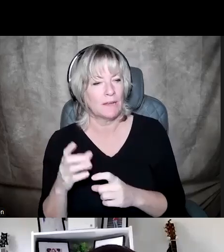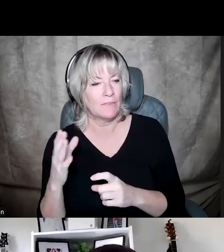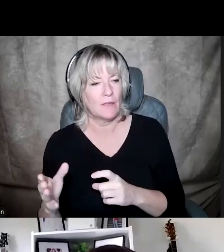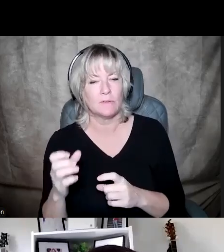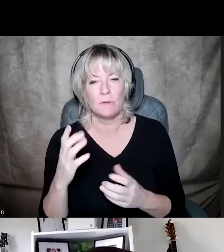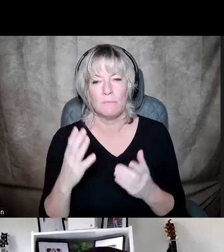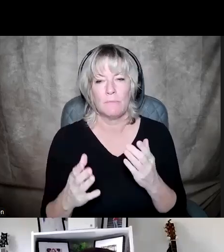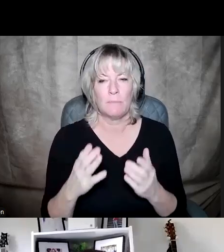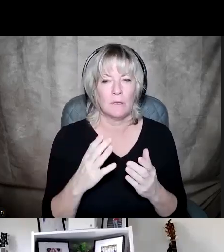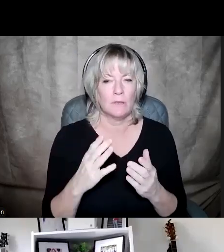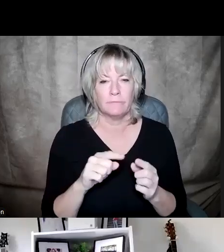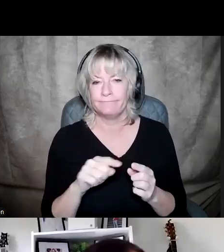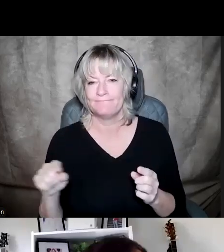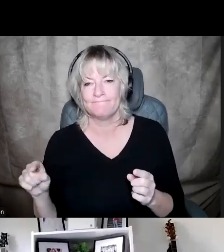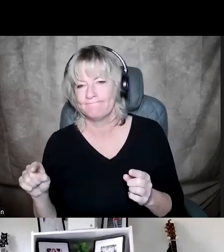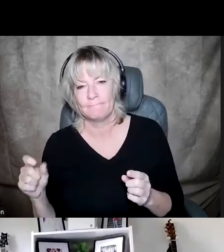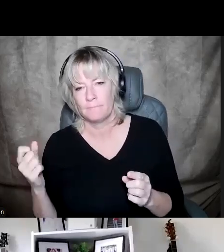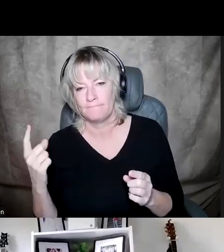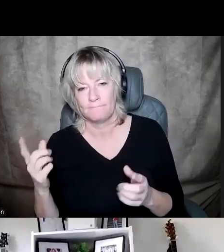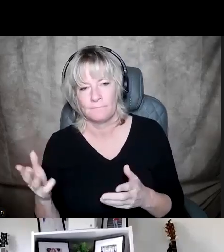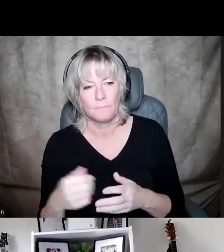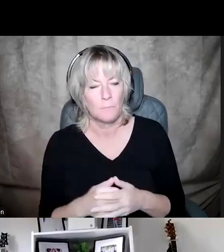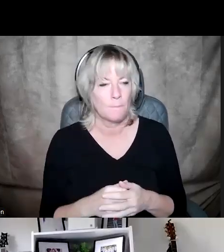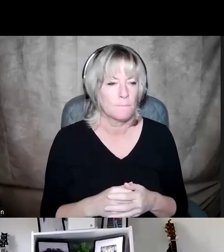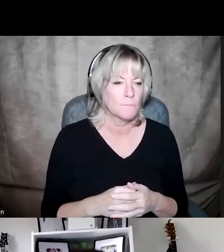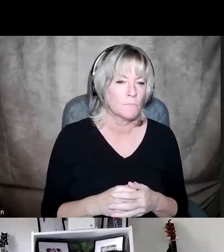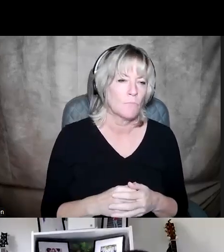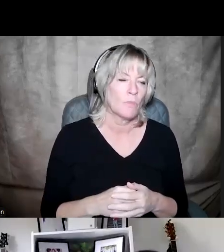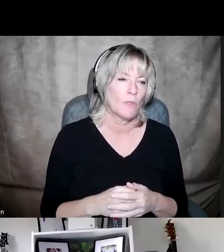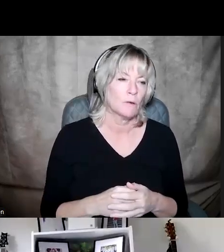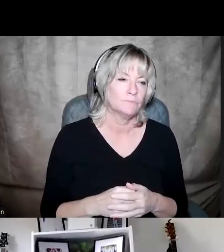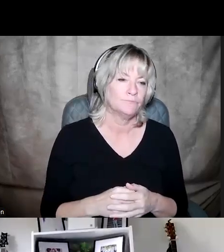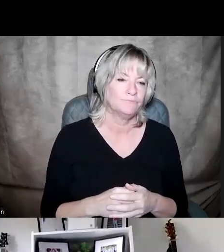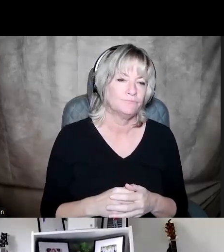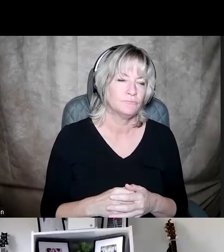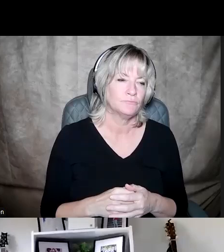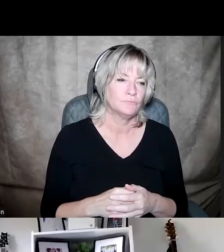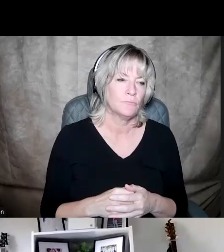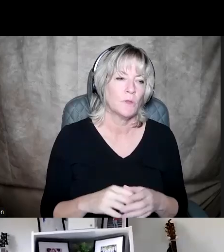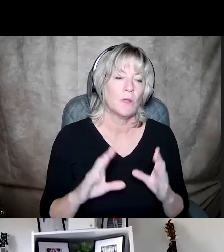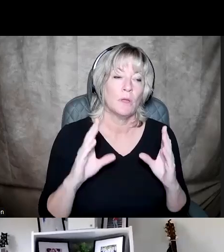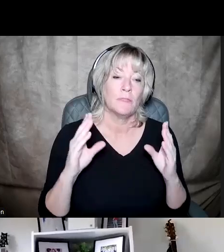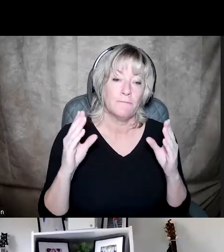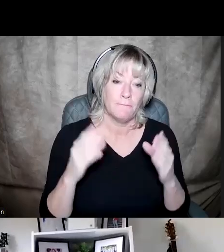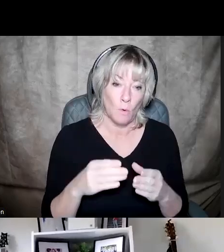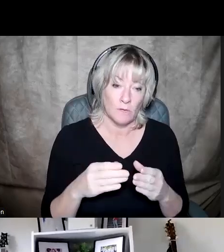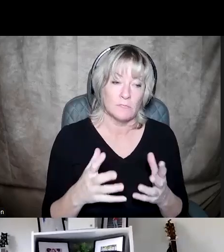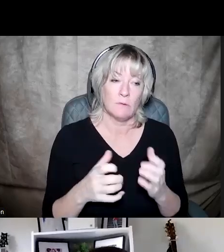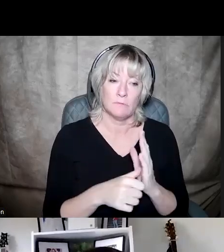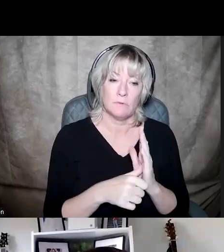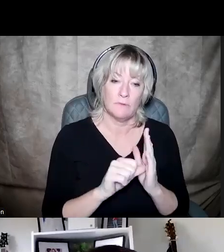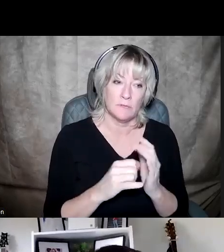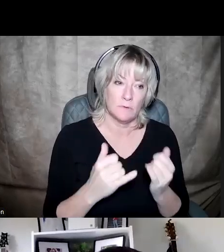unpacking to work out exactly what's going on. Next slide. Okay, so the focus, what I really wanted to kind of emphasize today